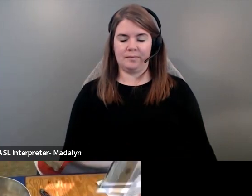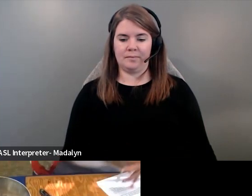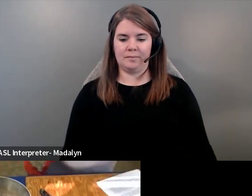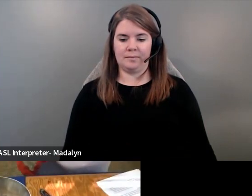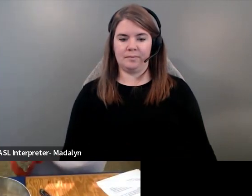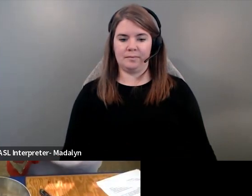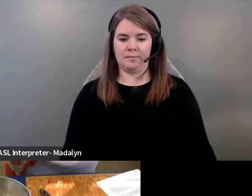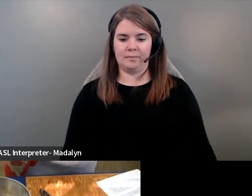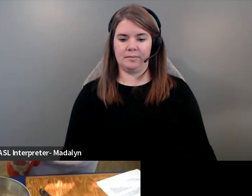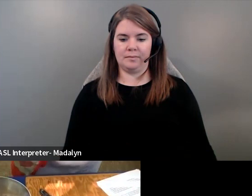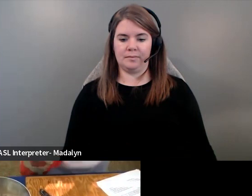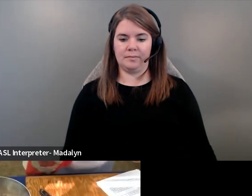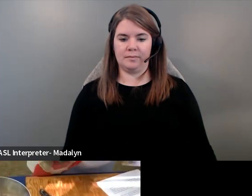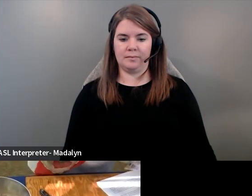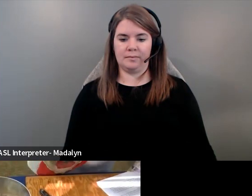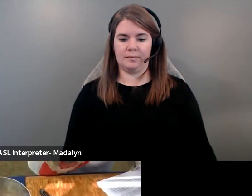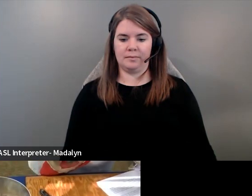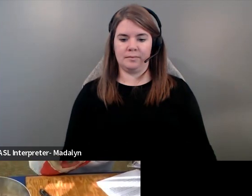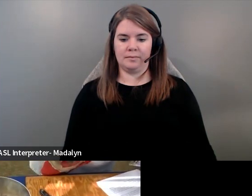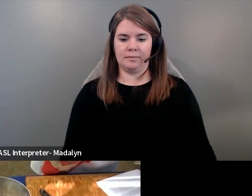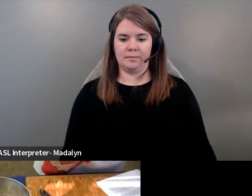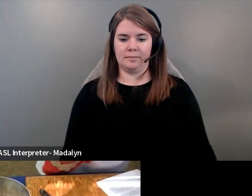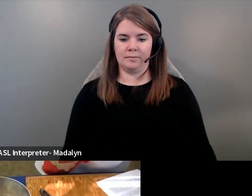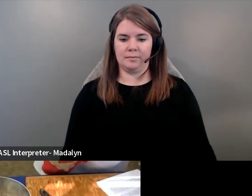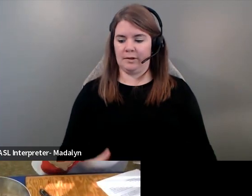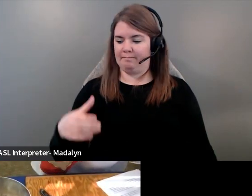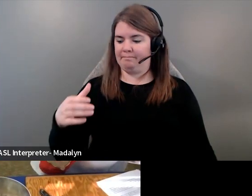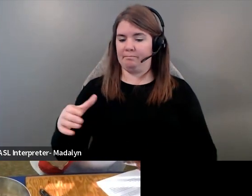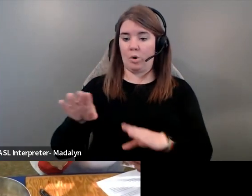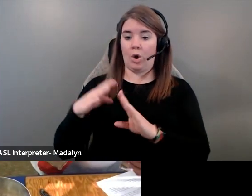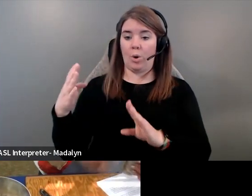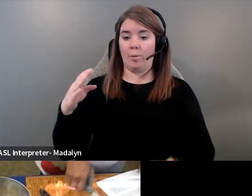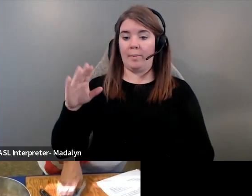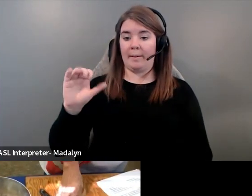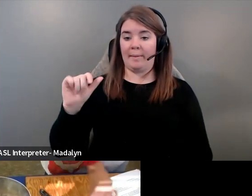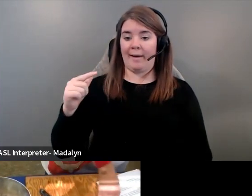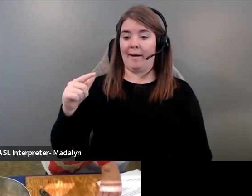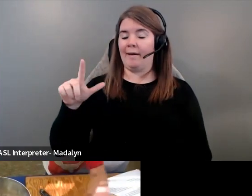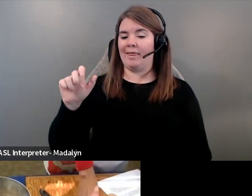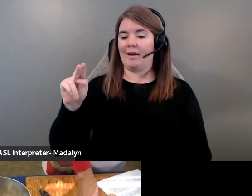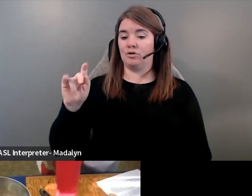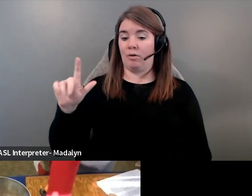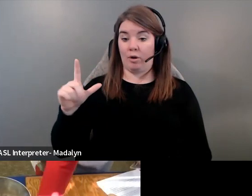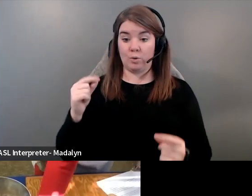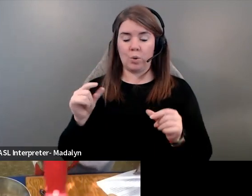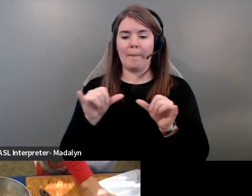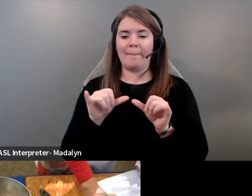Open up my package of lentils because we're going to add 1 cup. Measure that out.